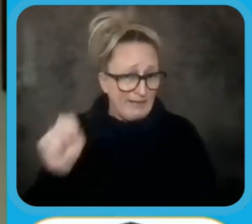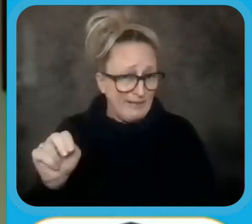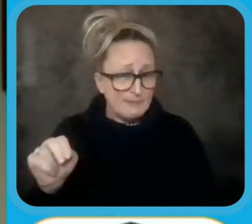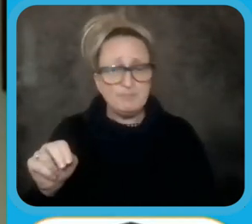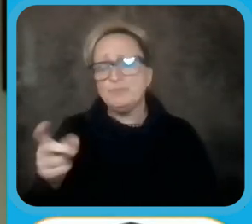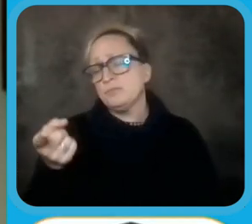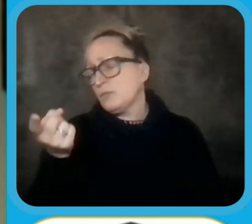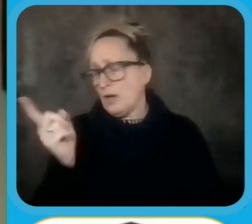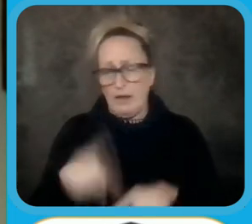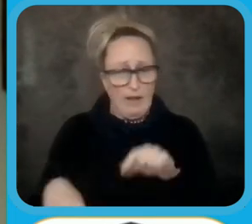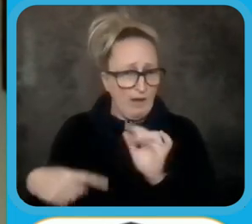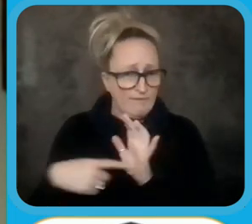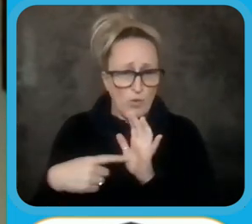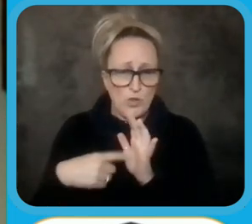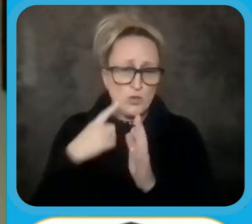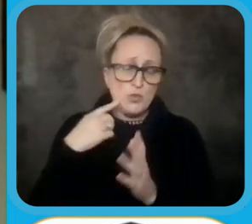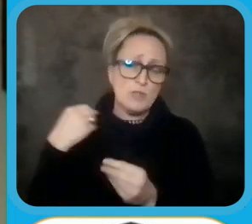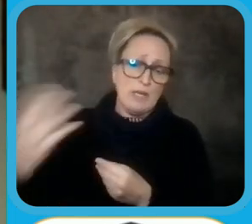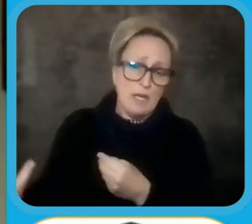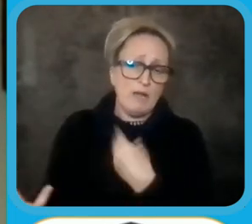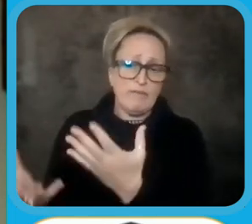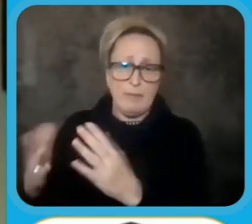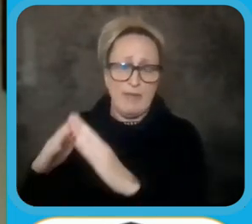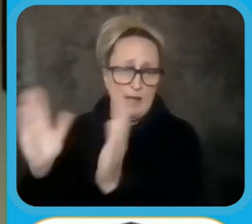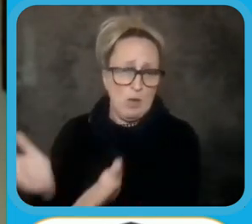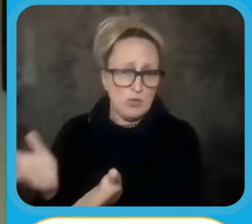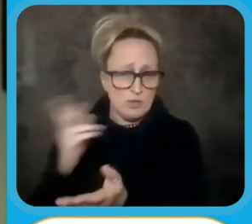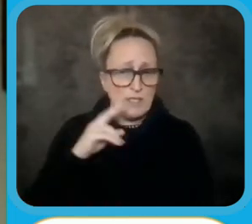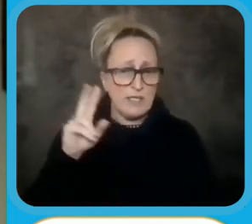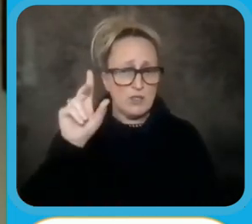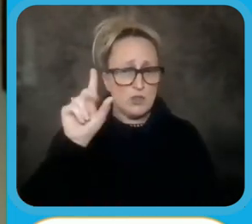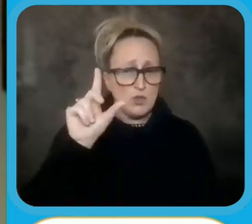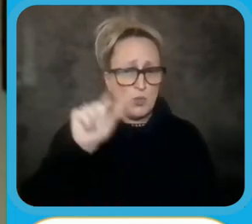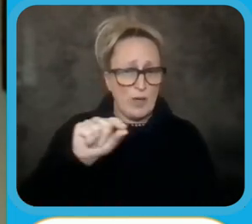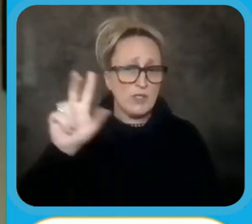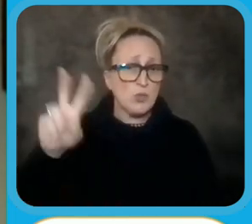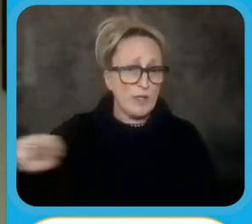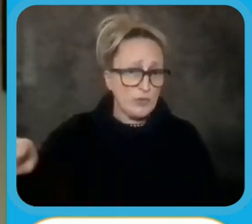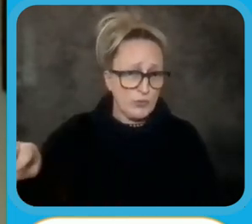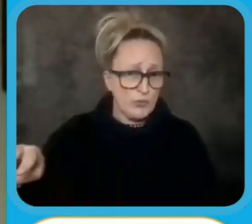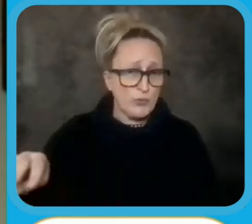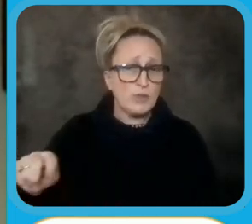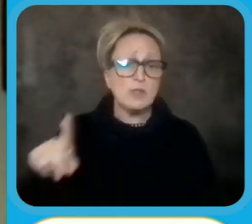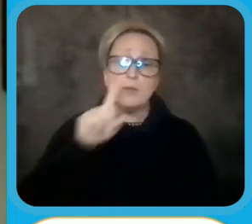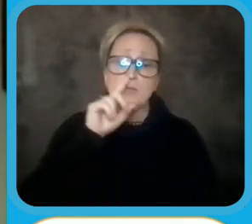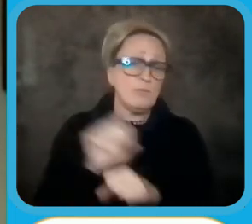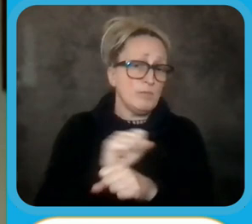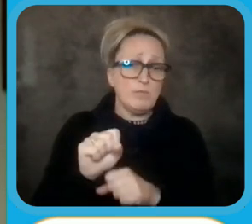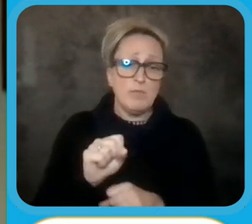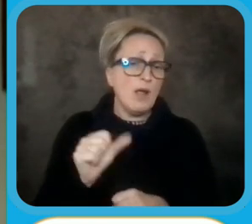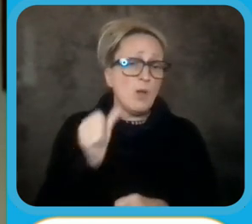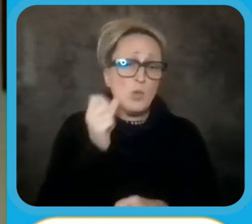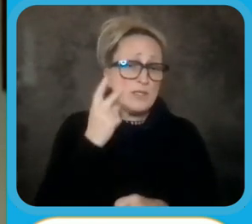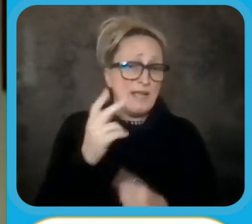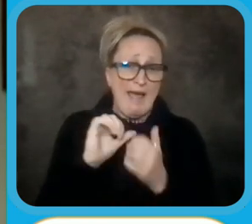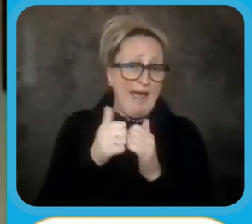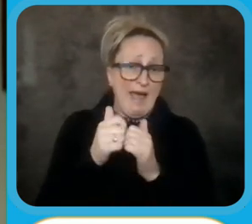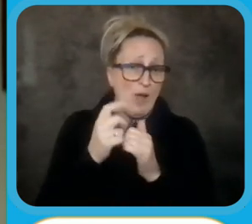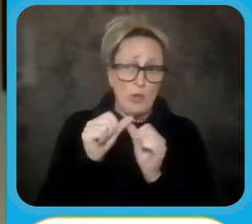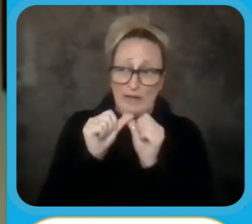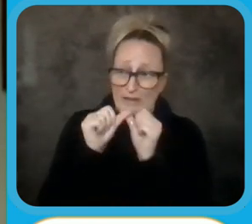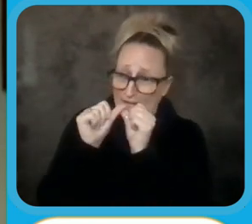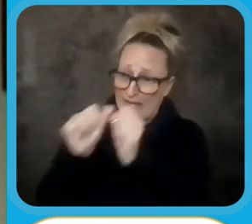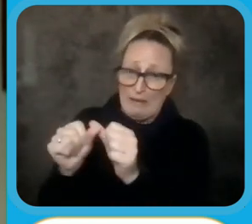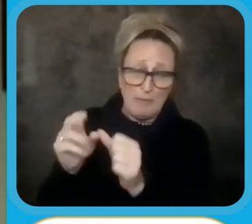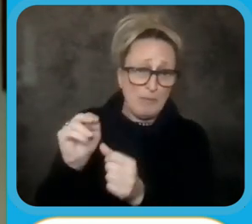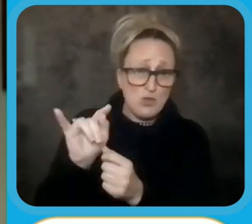can't afford to give Republicans the House in 2022. Actually, I don't see how we can keep the majority